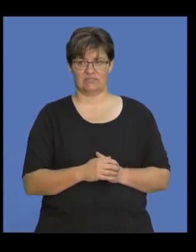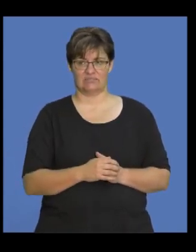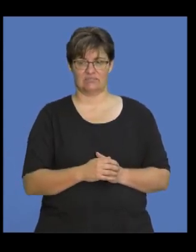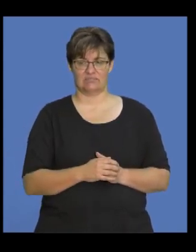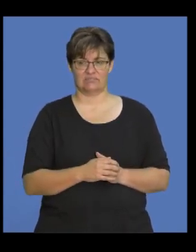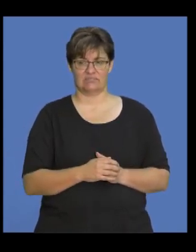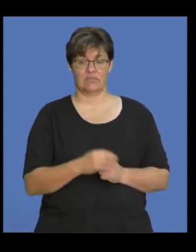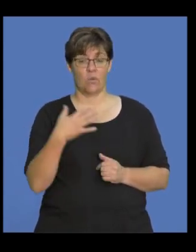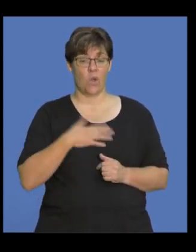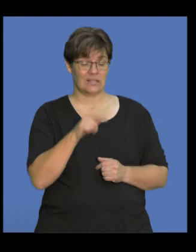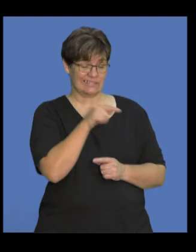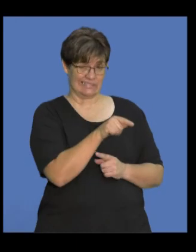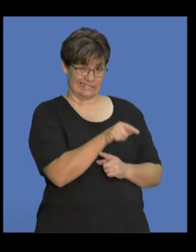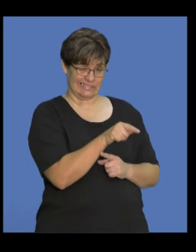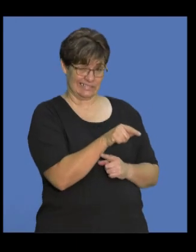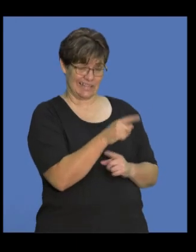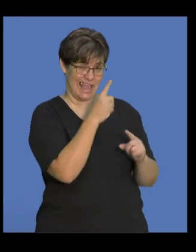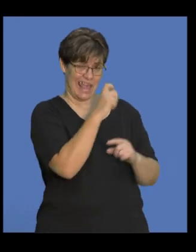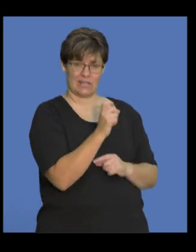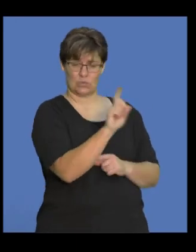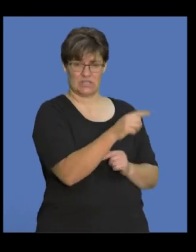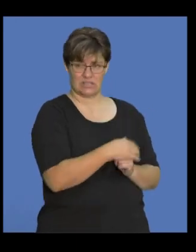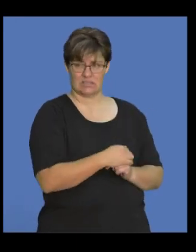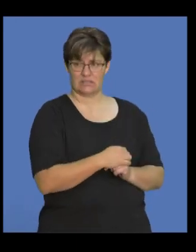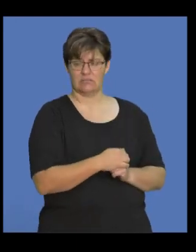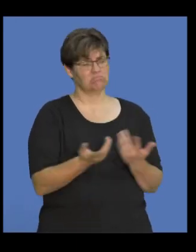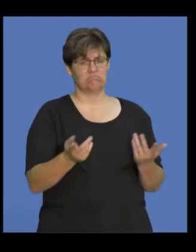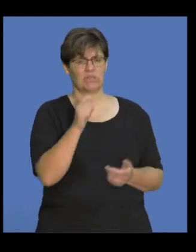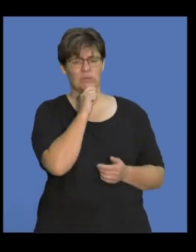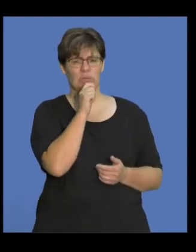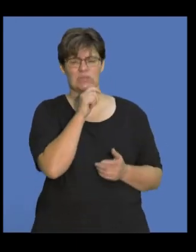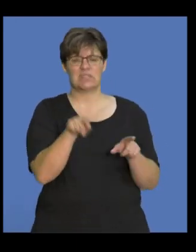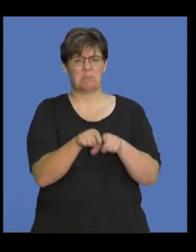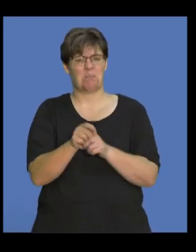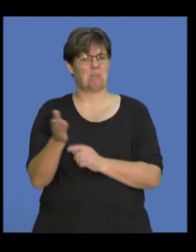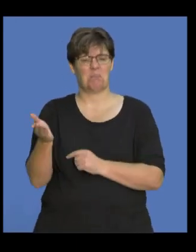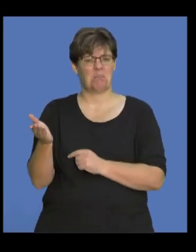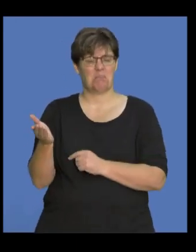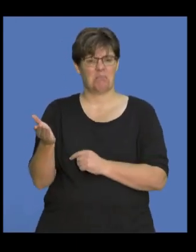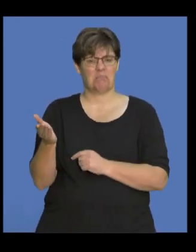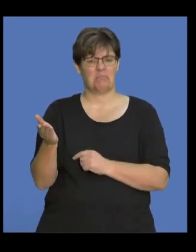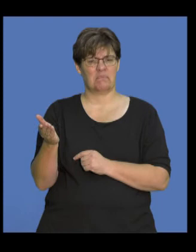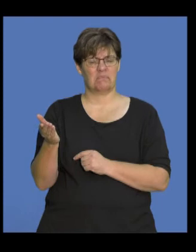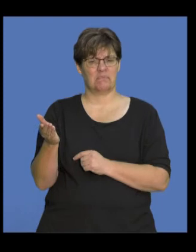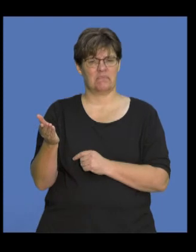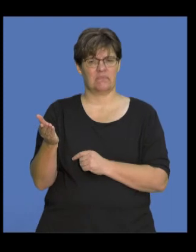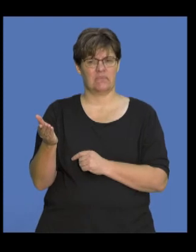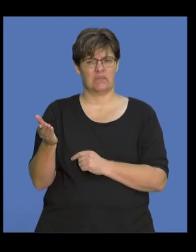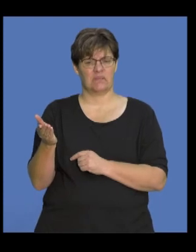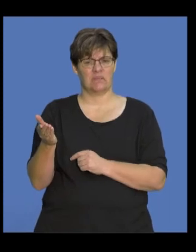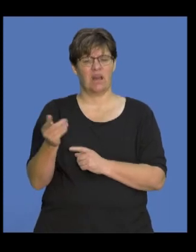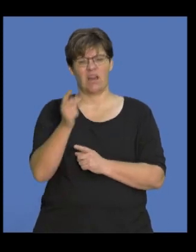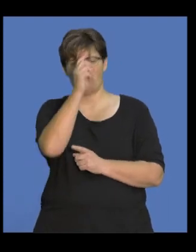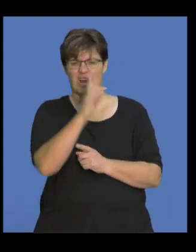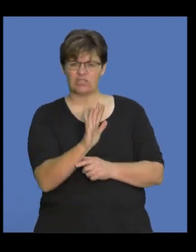and we want to find what this X is, right? So you can use something like a